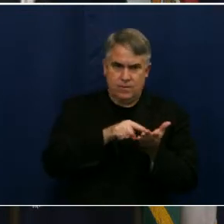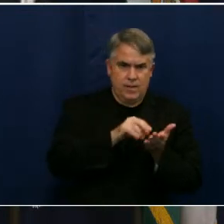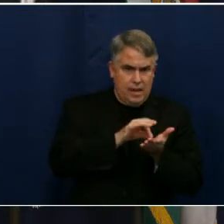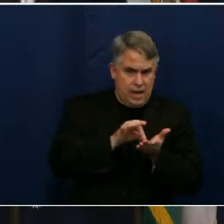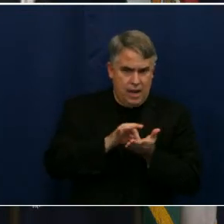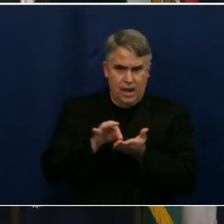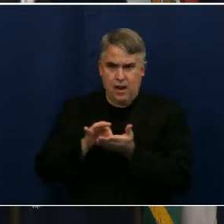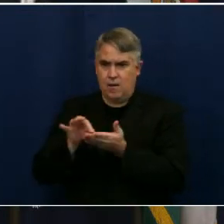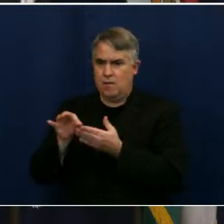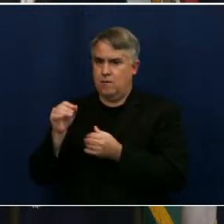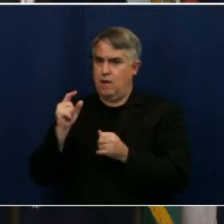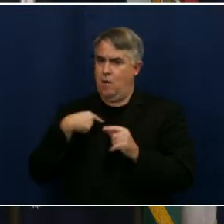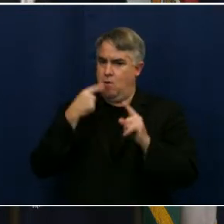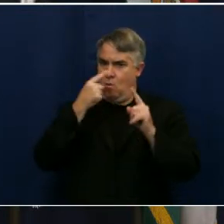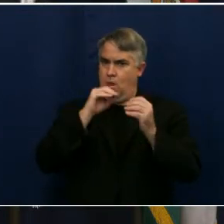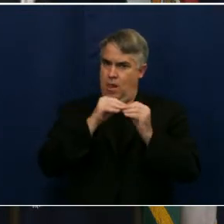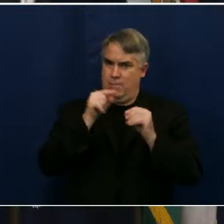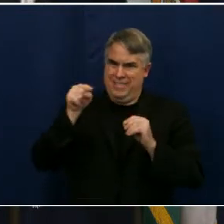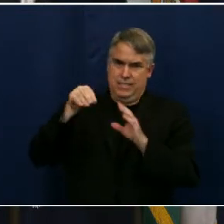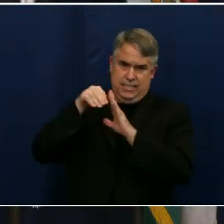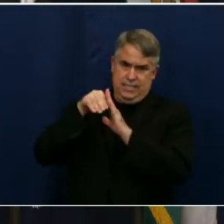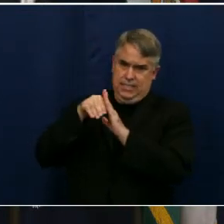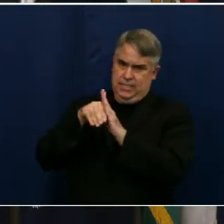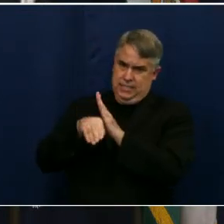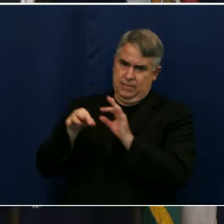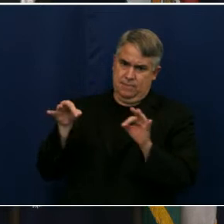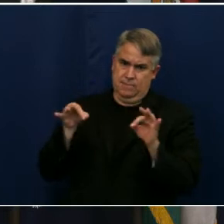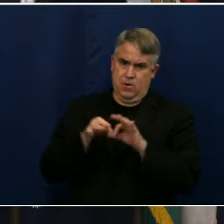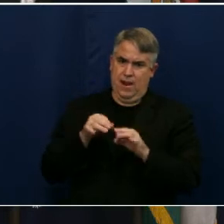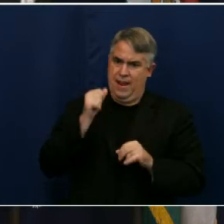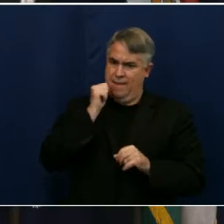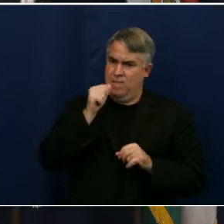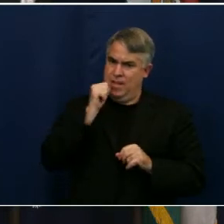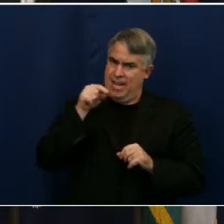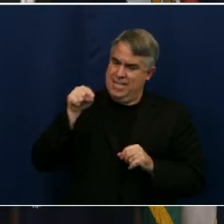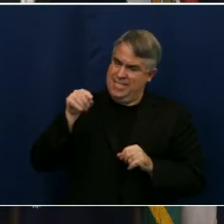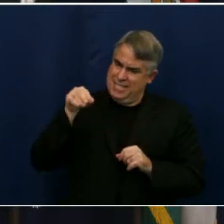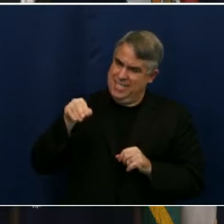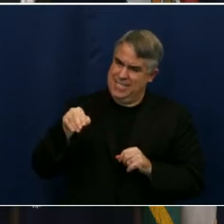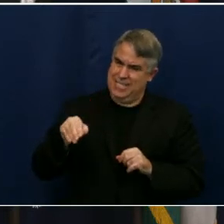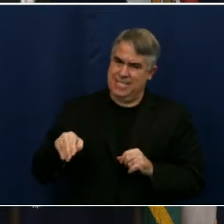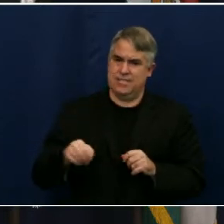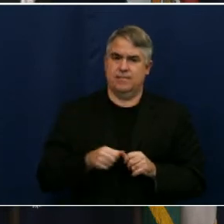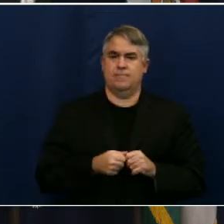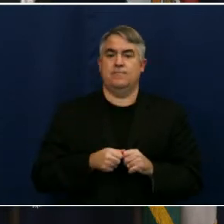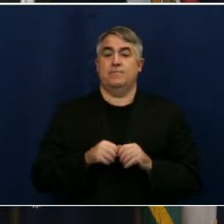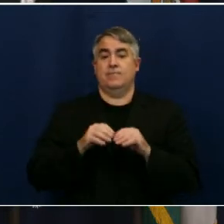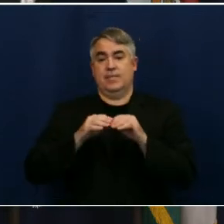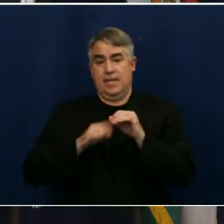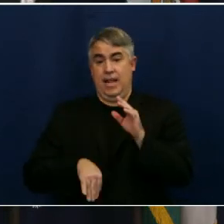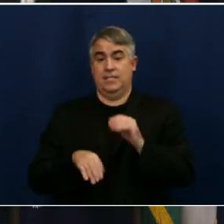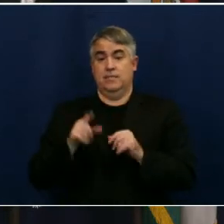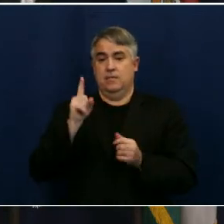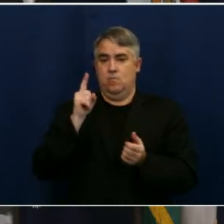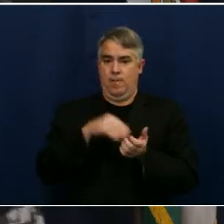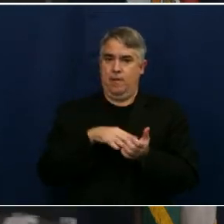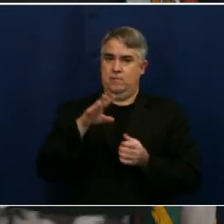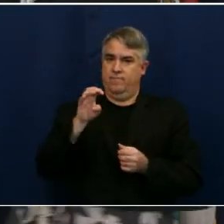want to see those daily cases even be lower than, say, 1,400.